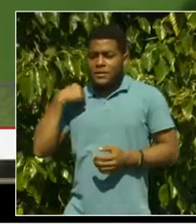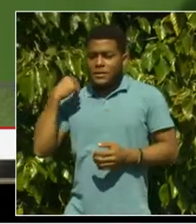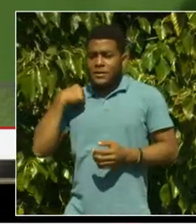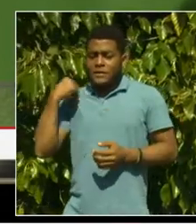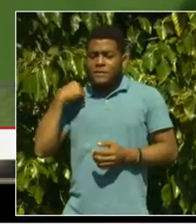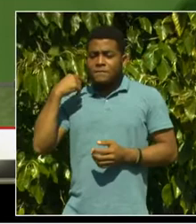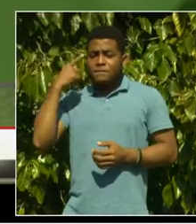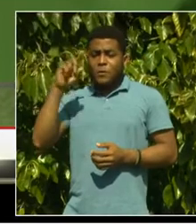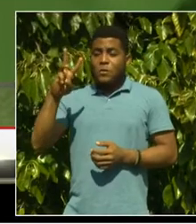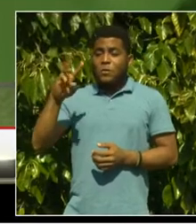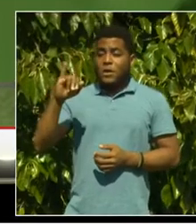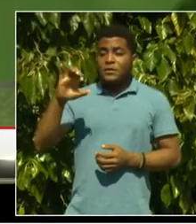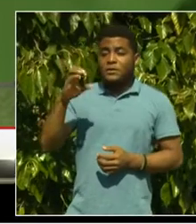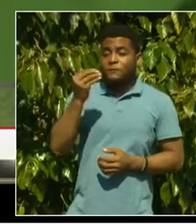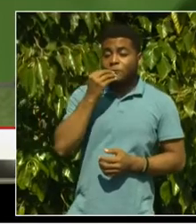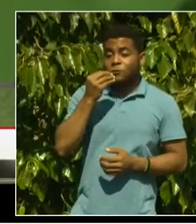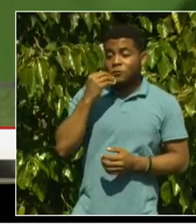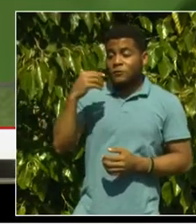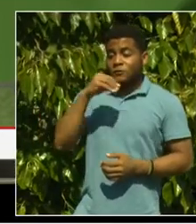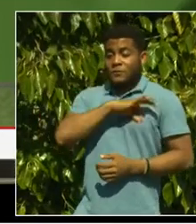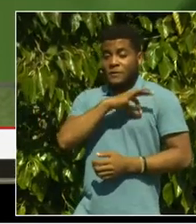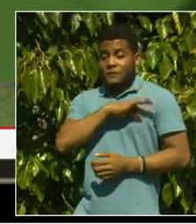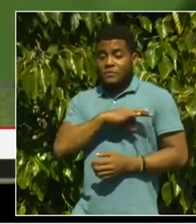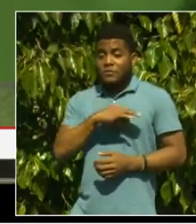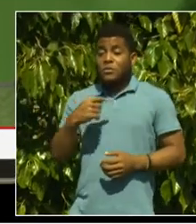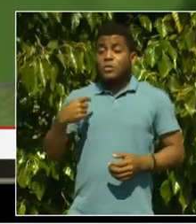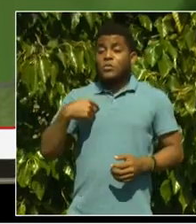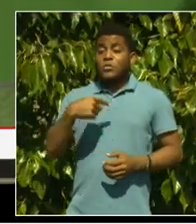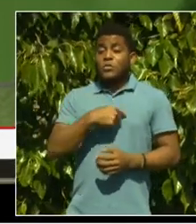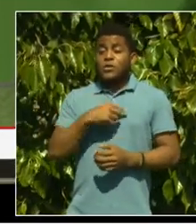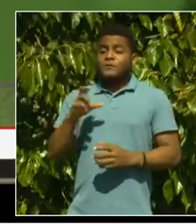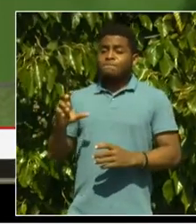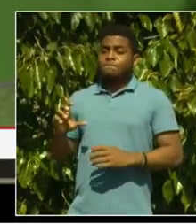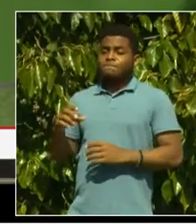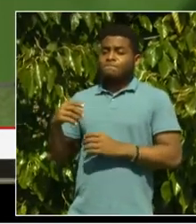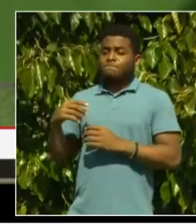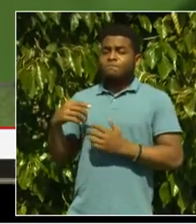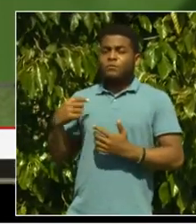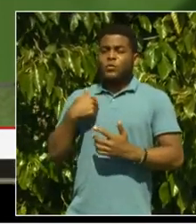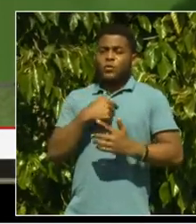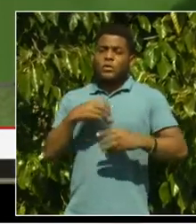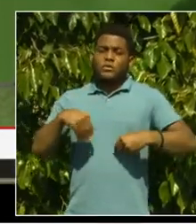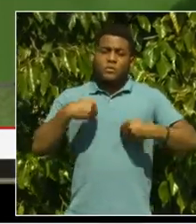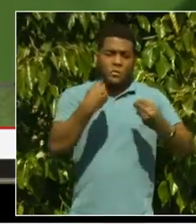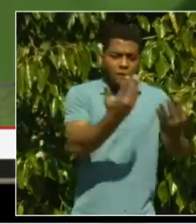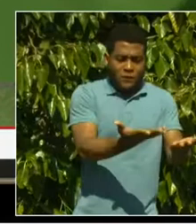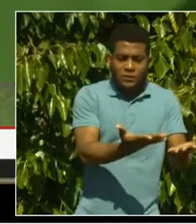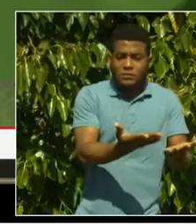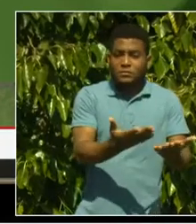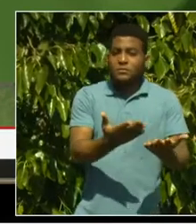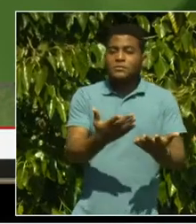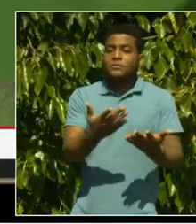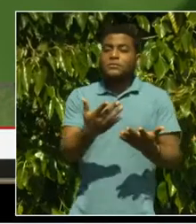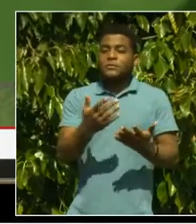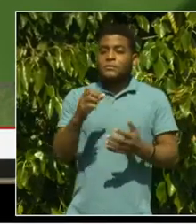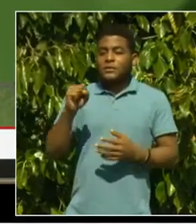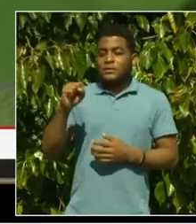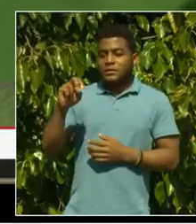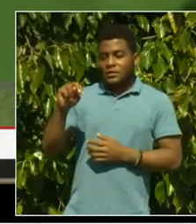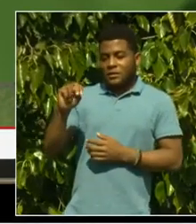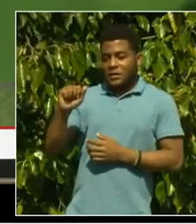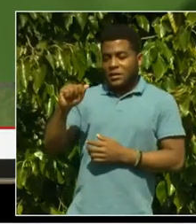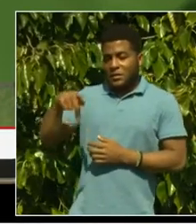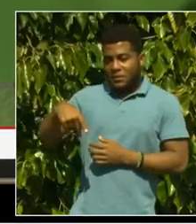food sold at farmers markets in the district. However, we accepted 45% of all SNAP transactions at